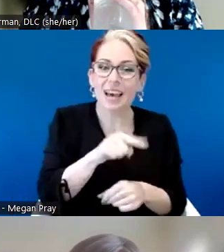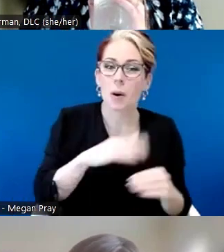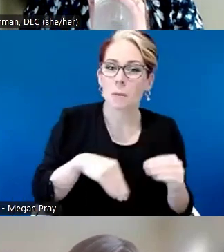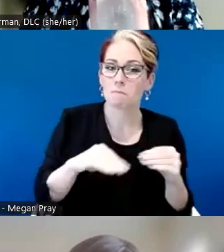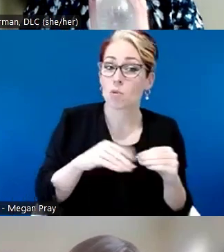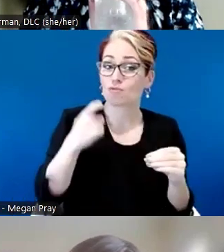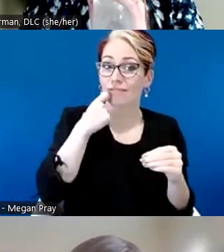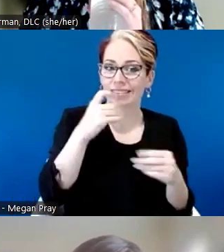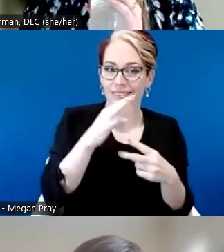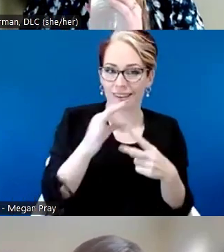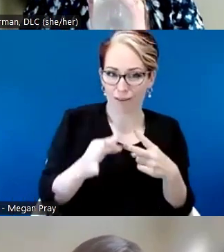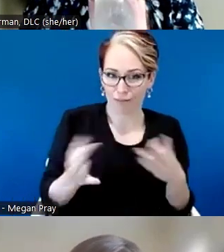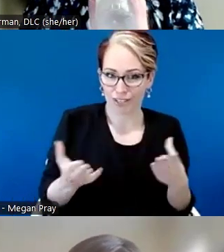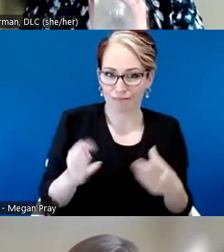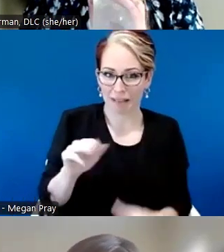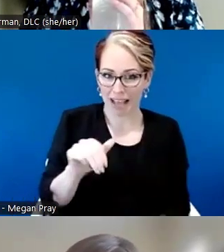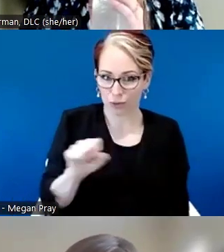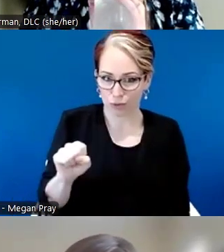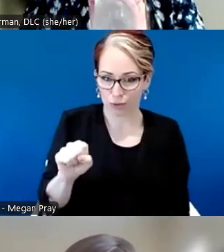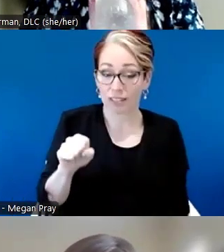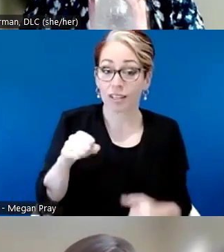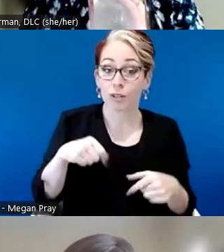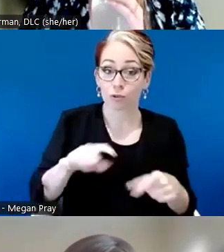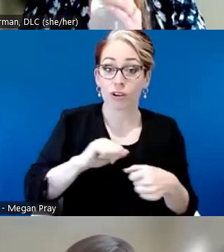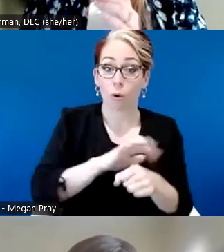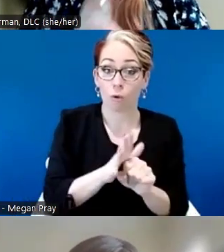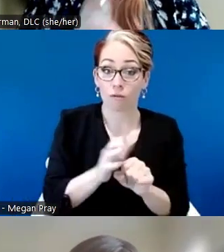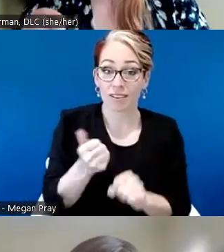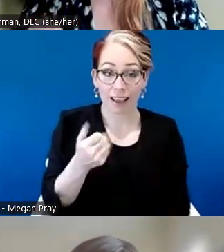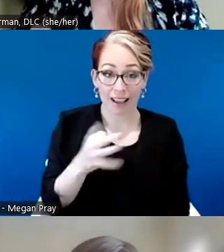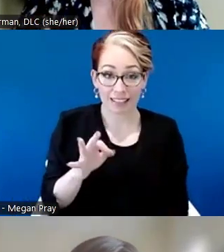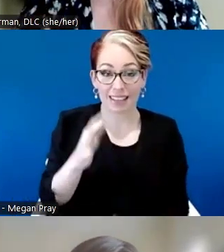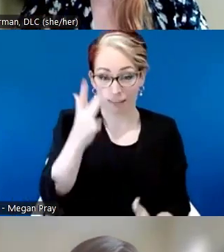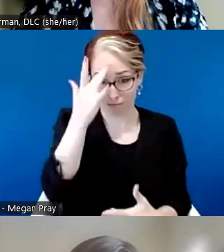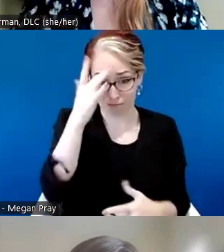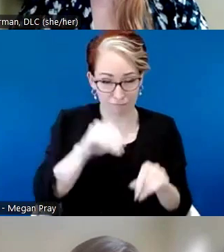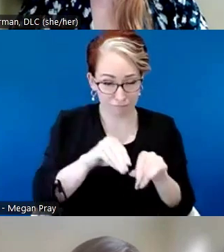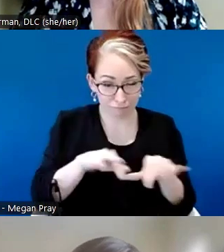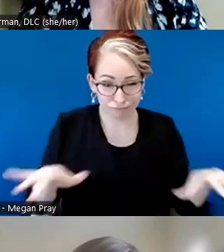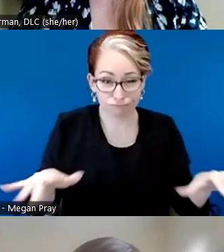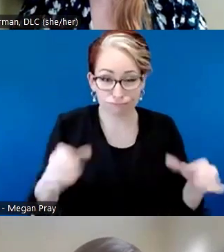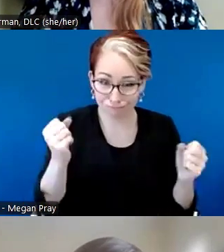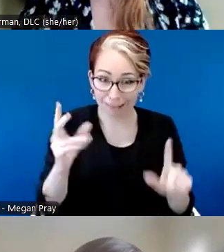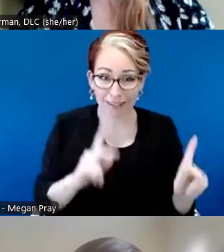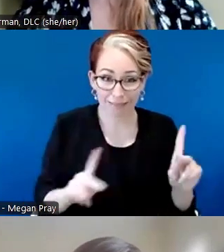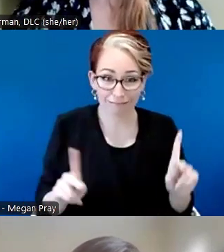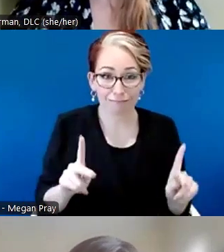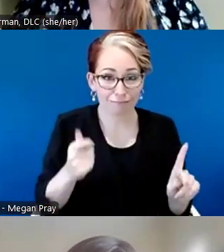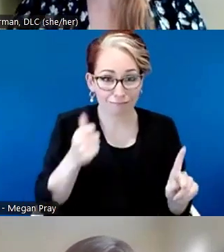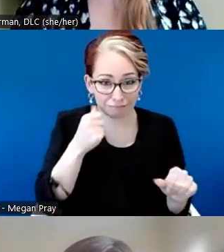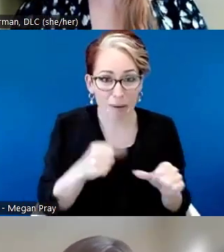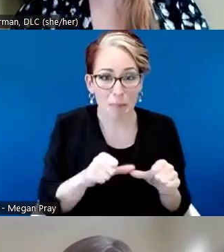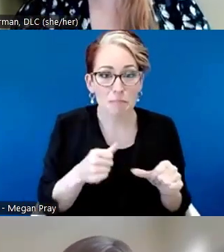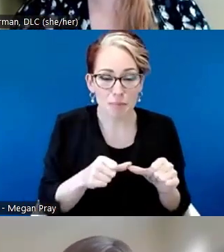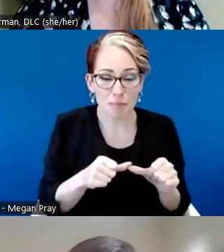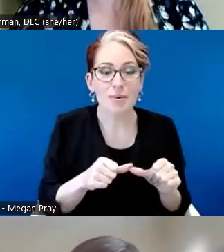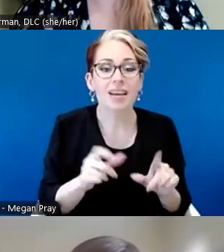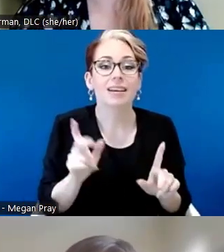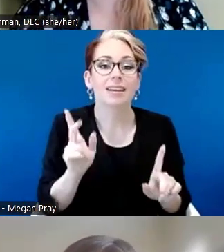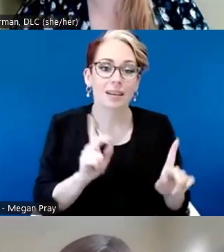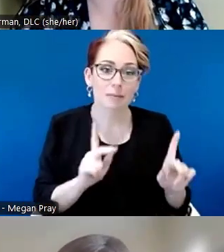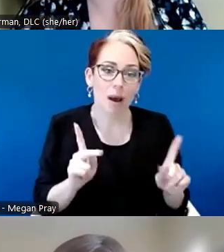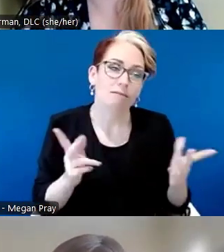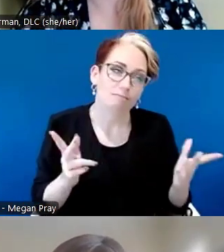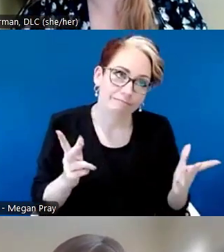Massachusetts. During the COVID-19 pandemic, as many recall, people with, well,